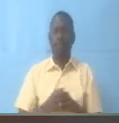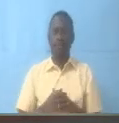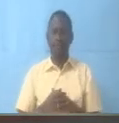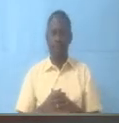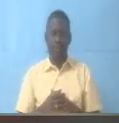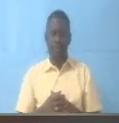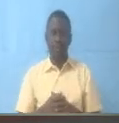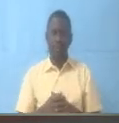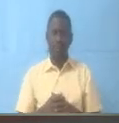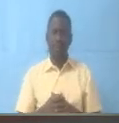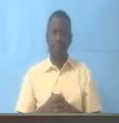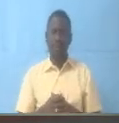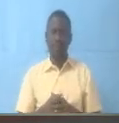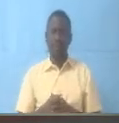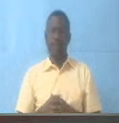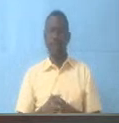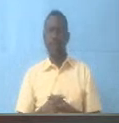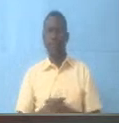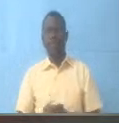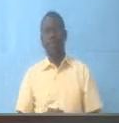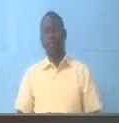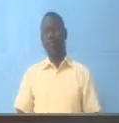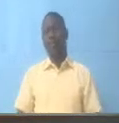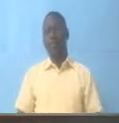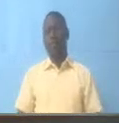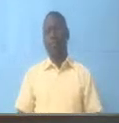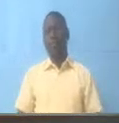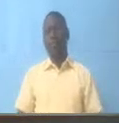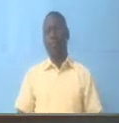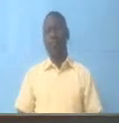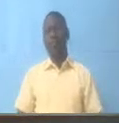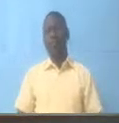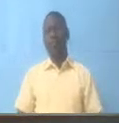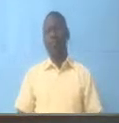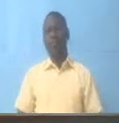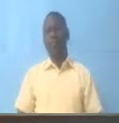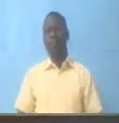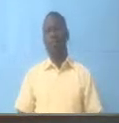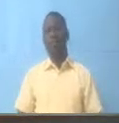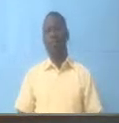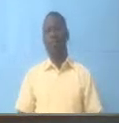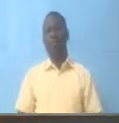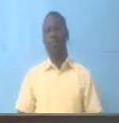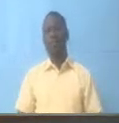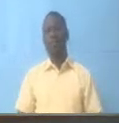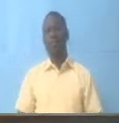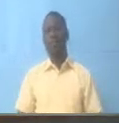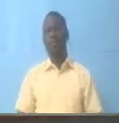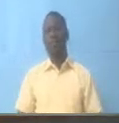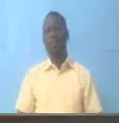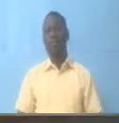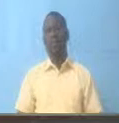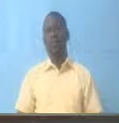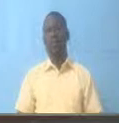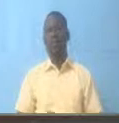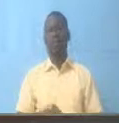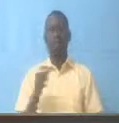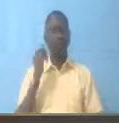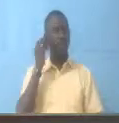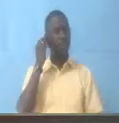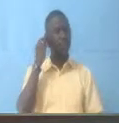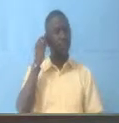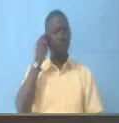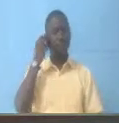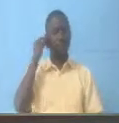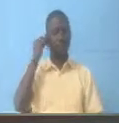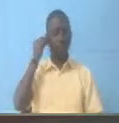ko ca kaw ndax suñ ne sa kaw rek ndax ñun ci firnde yu wér lañ daan dox bu dee politique la day mën nañ koy doyloo waaye nag loo